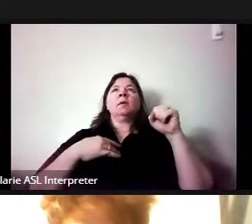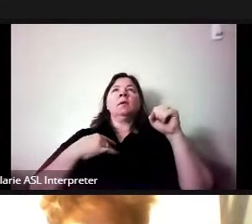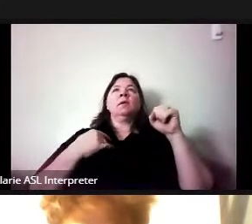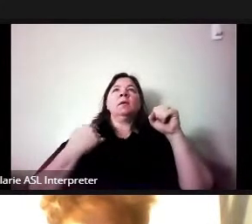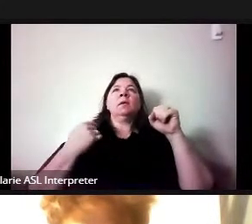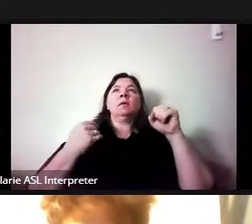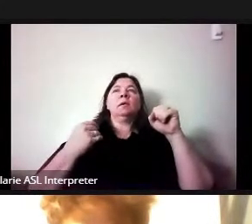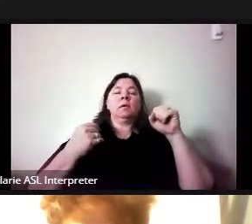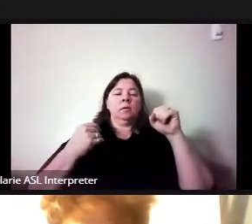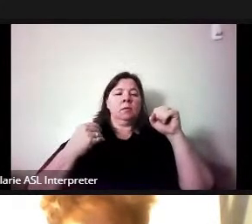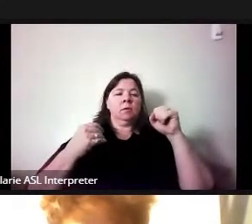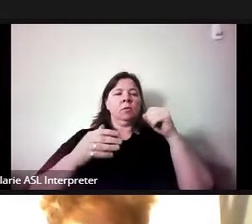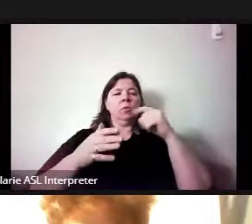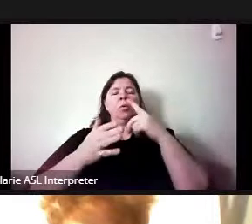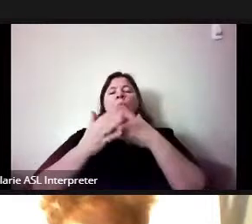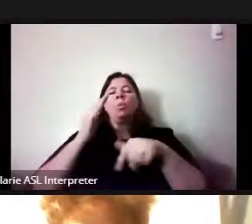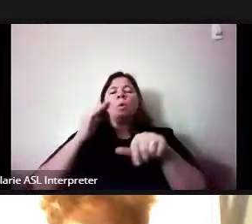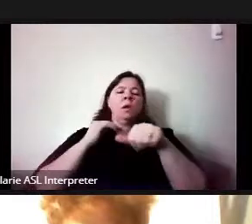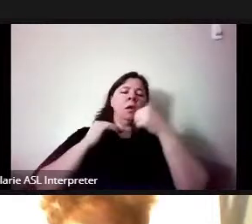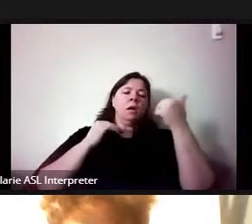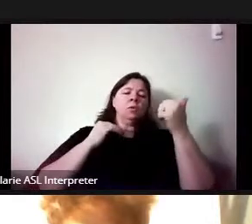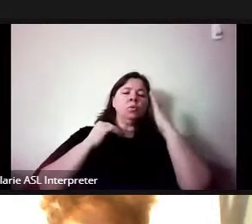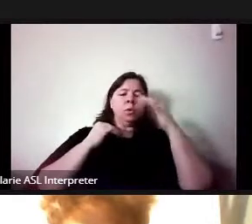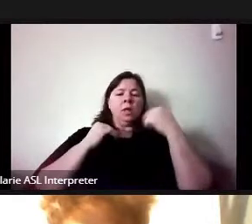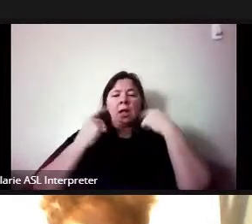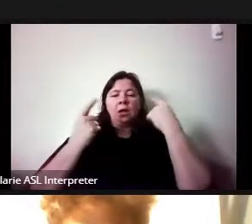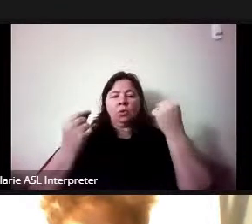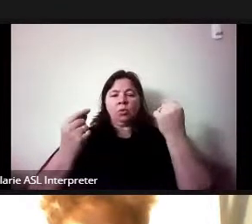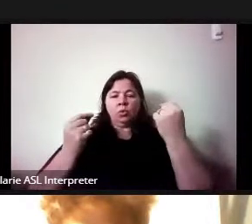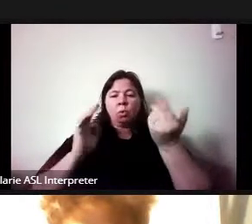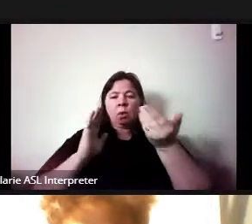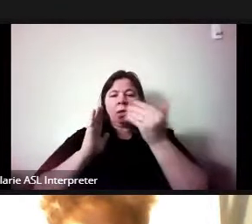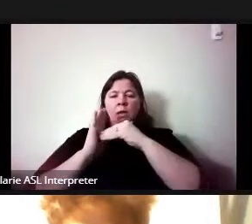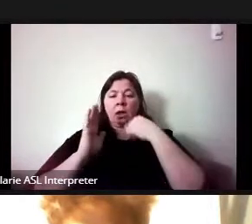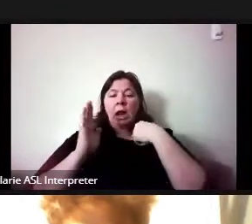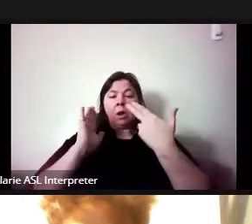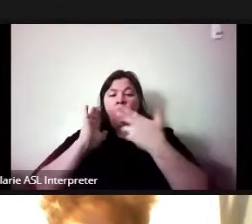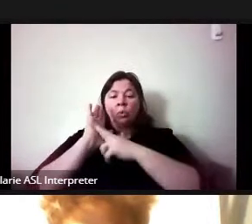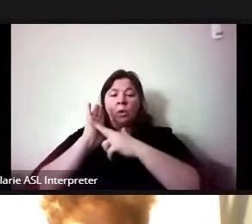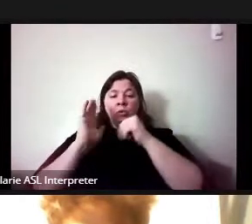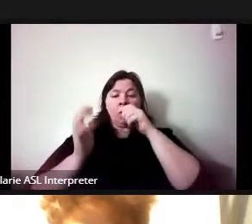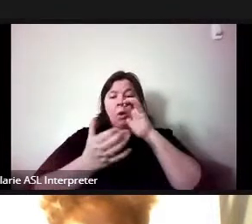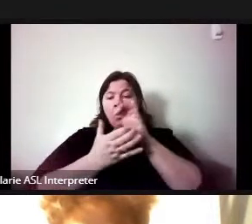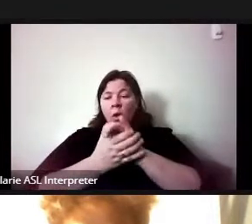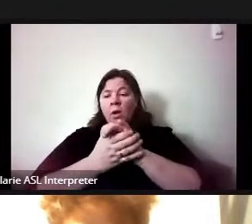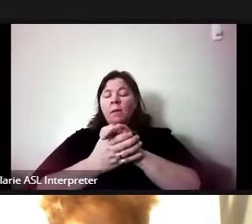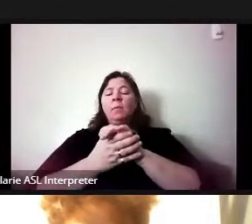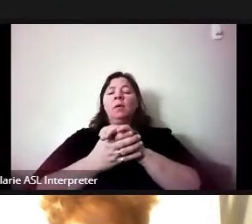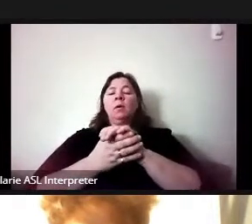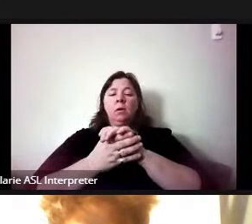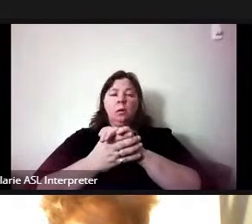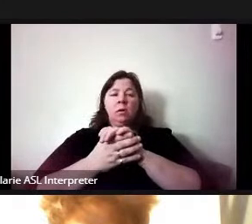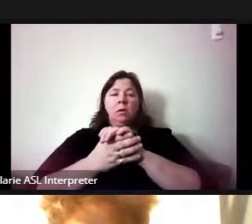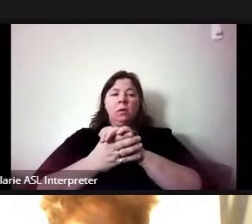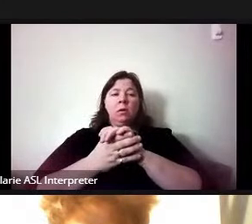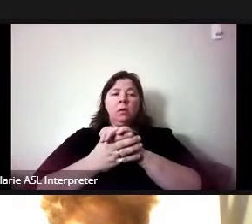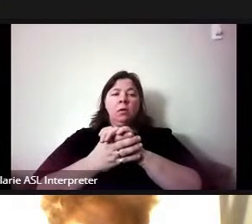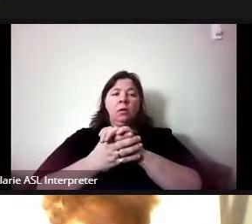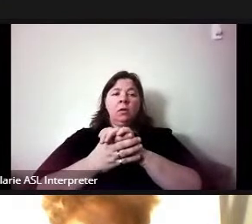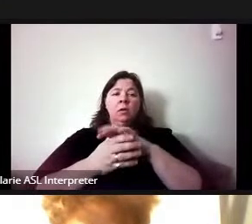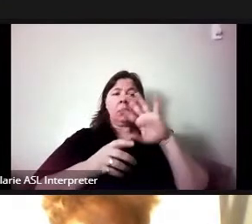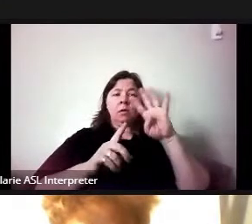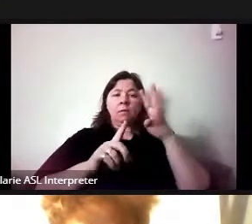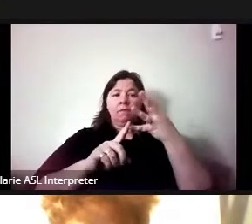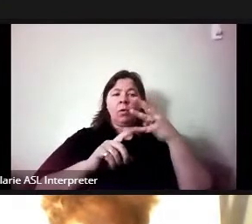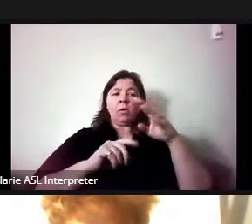Yes, please. What else will I do again? I registered my wife's account since on the 24th of